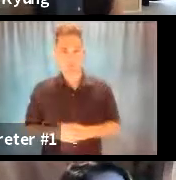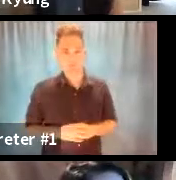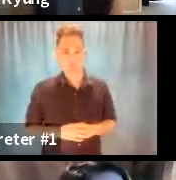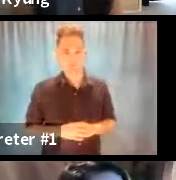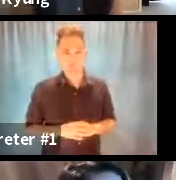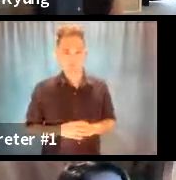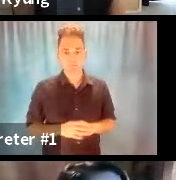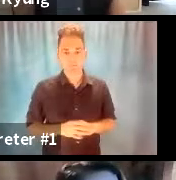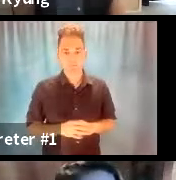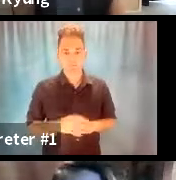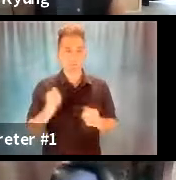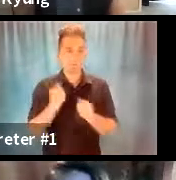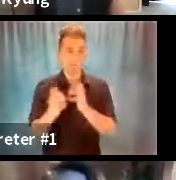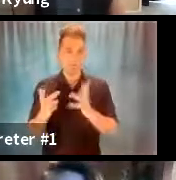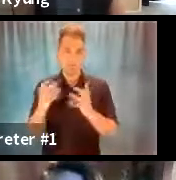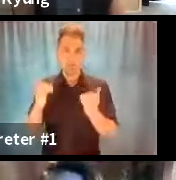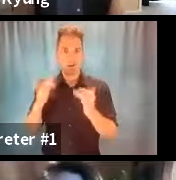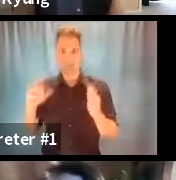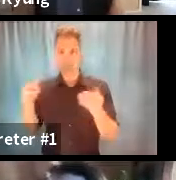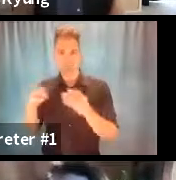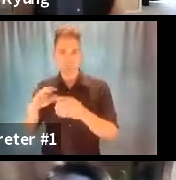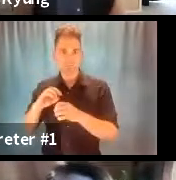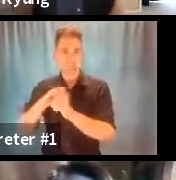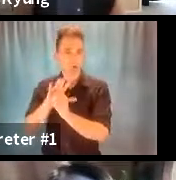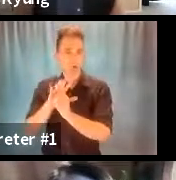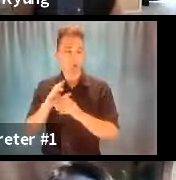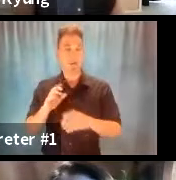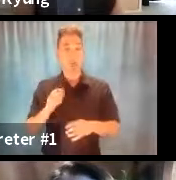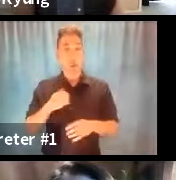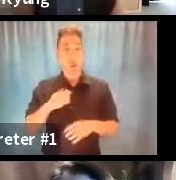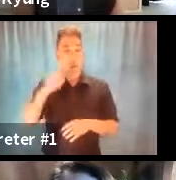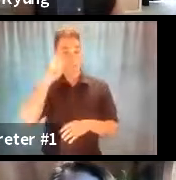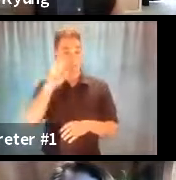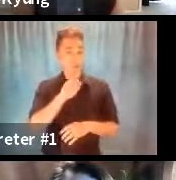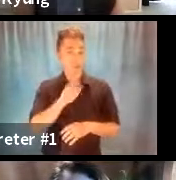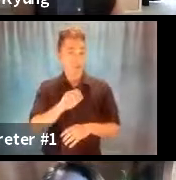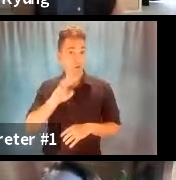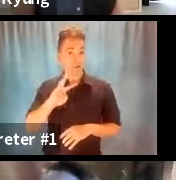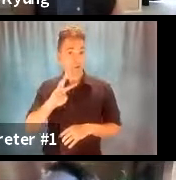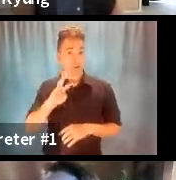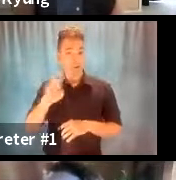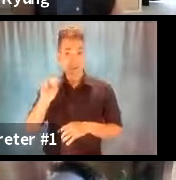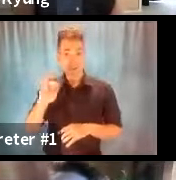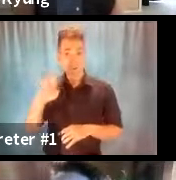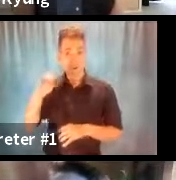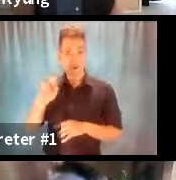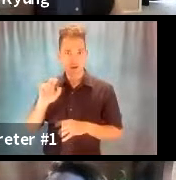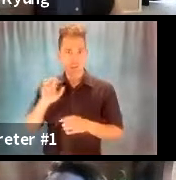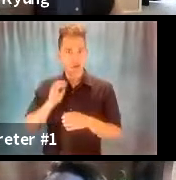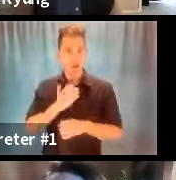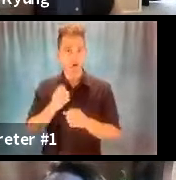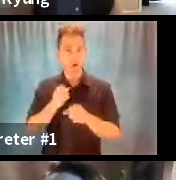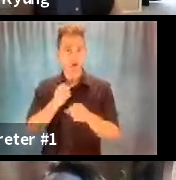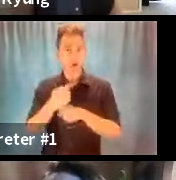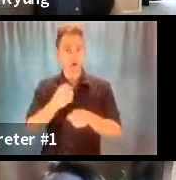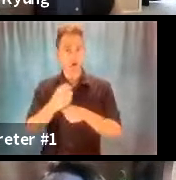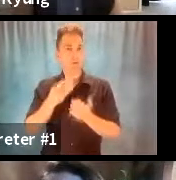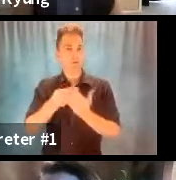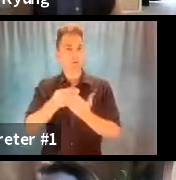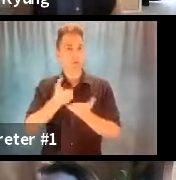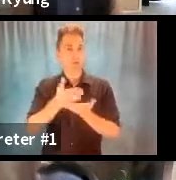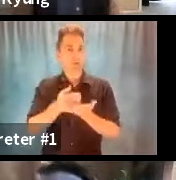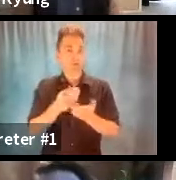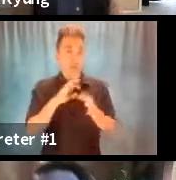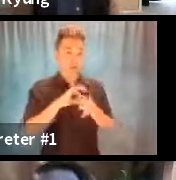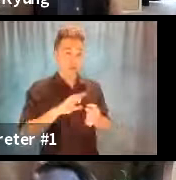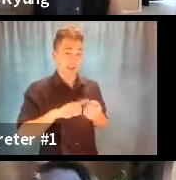I think, you know, with that being our annual budget, I don't know what the numbers are in terms of food, but I would